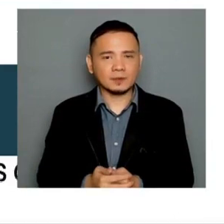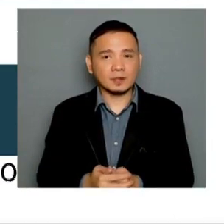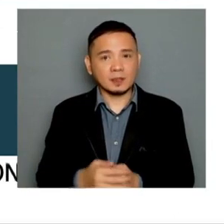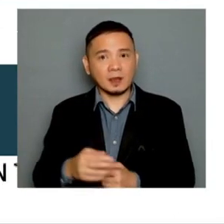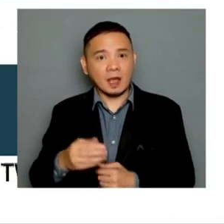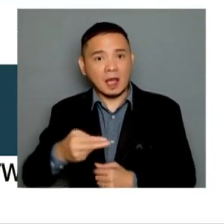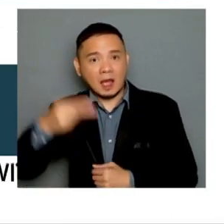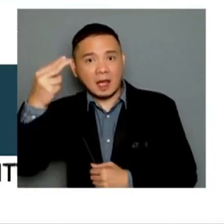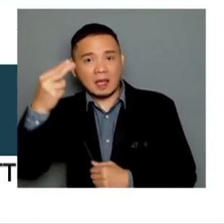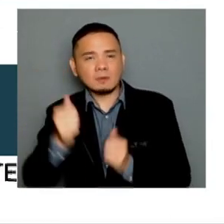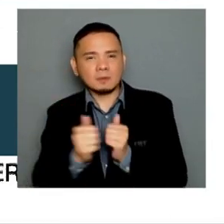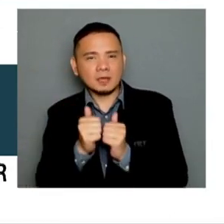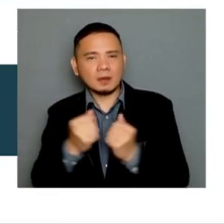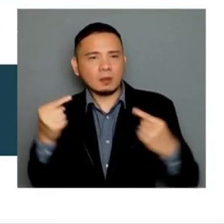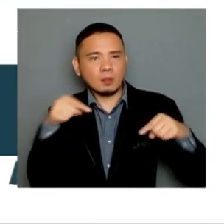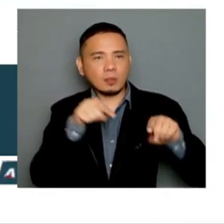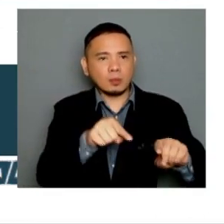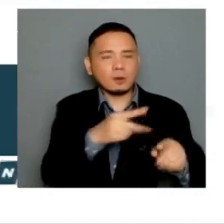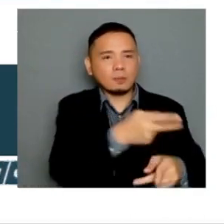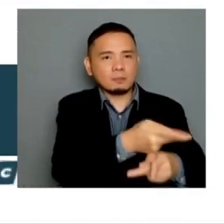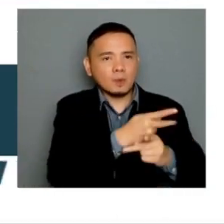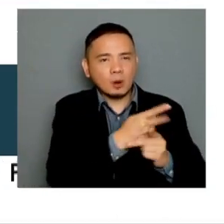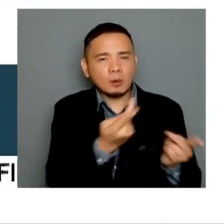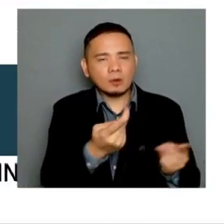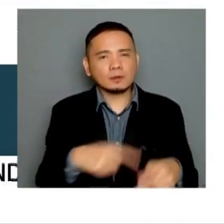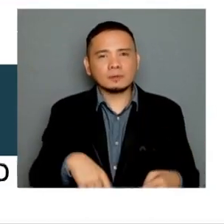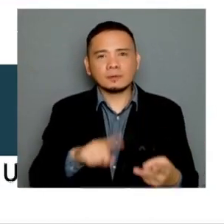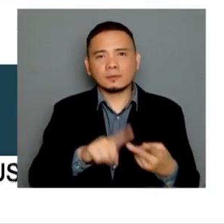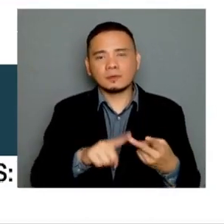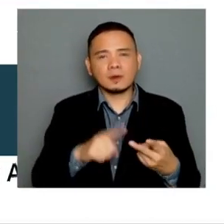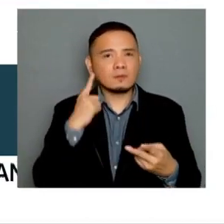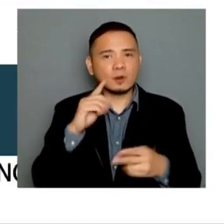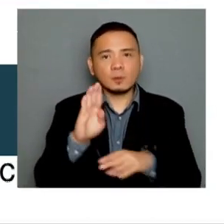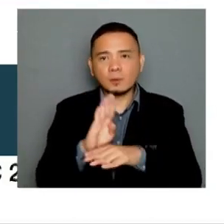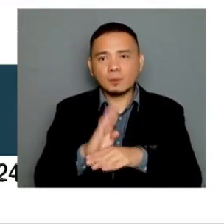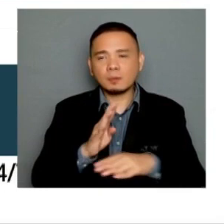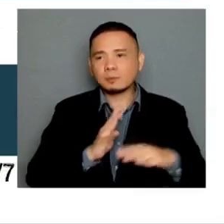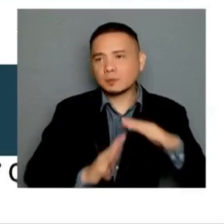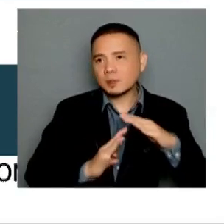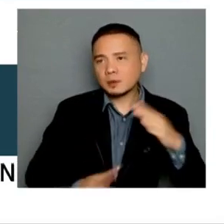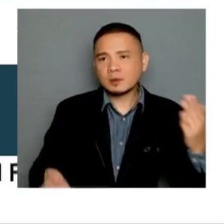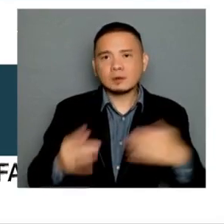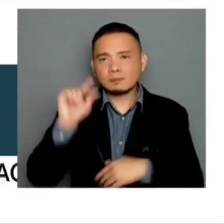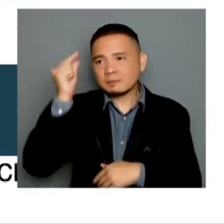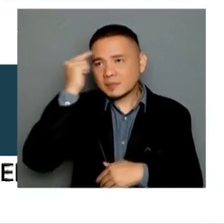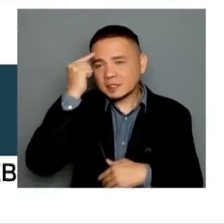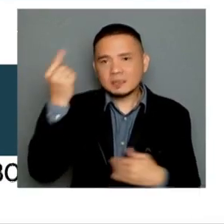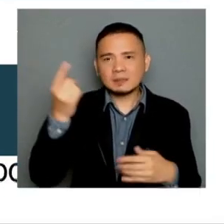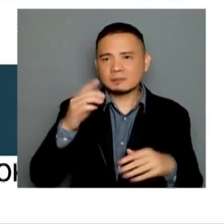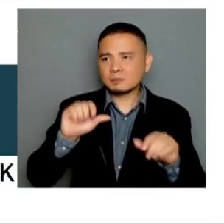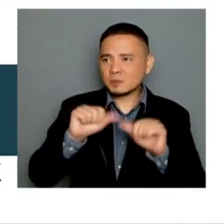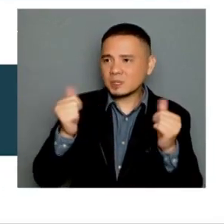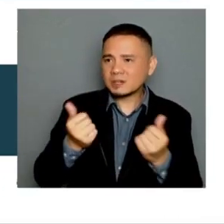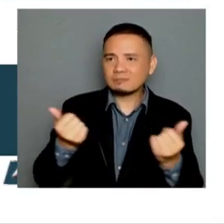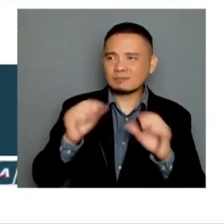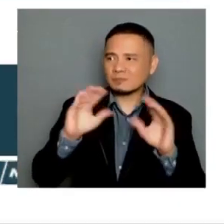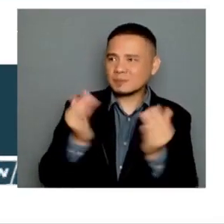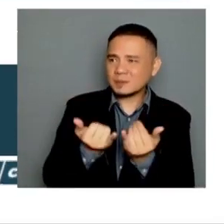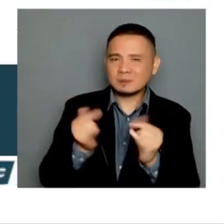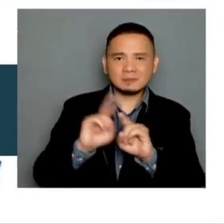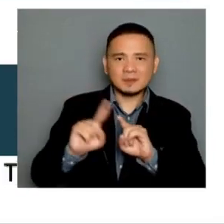borrowing costs for everybody, for consumers, for businesses, for industries, for the government also.